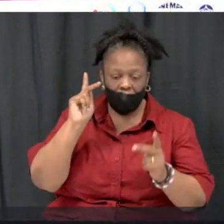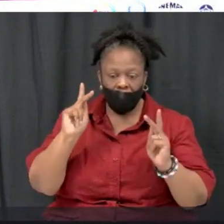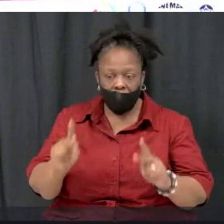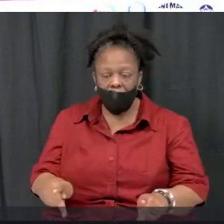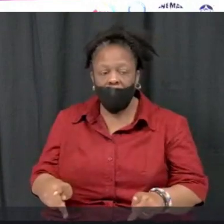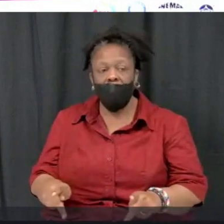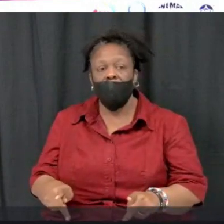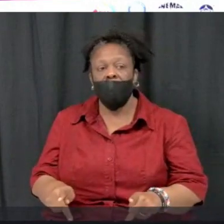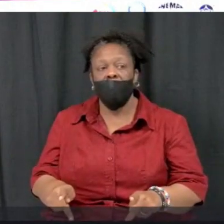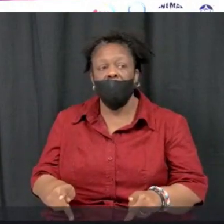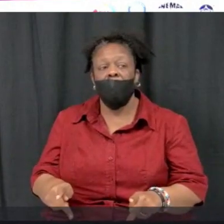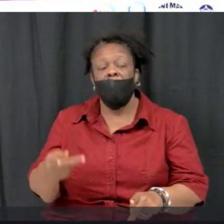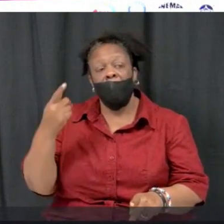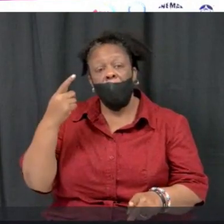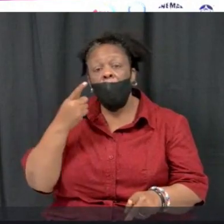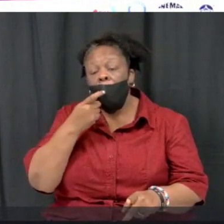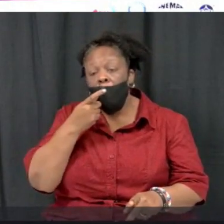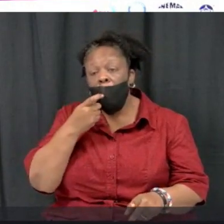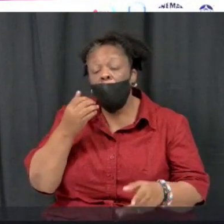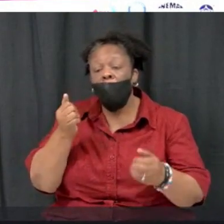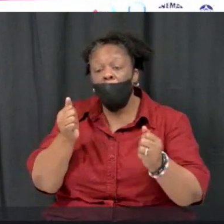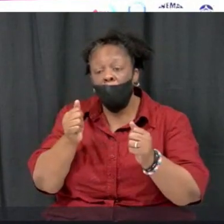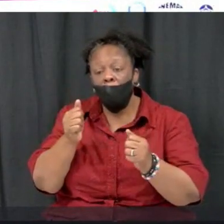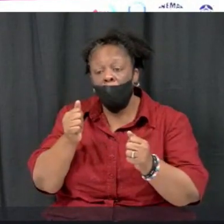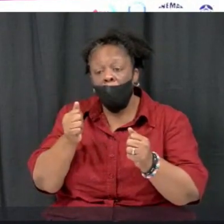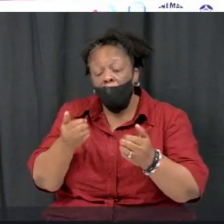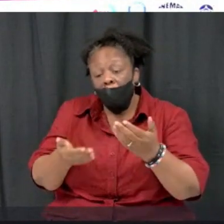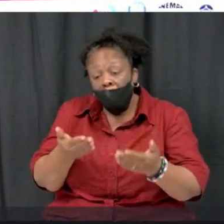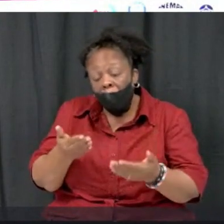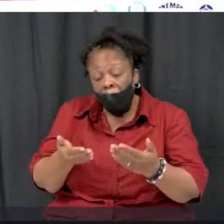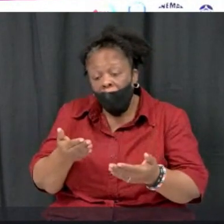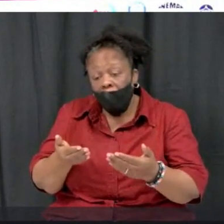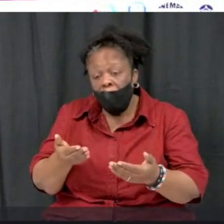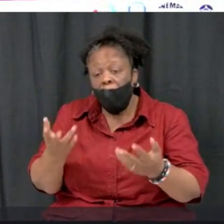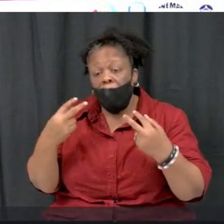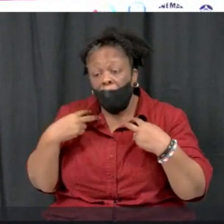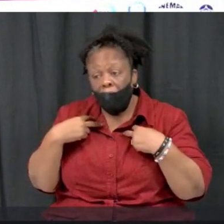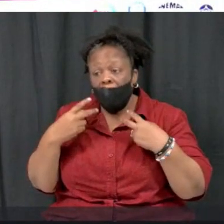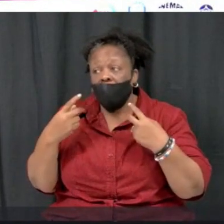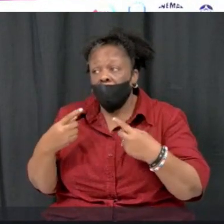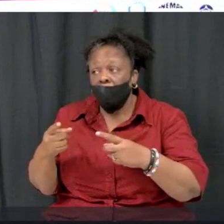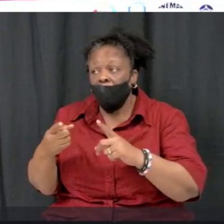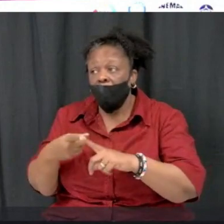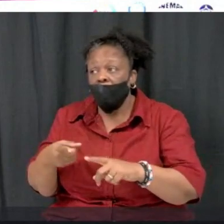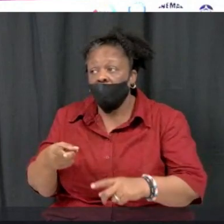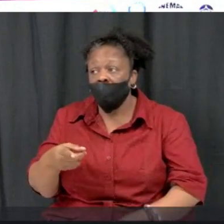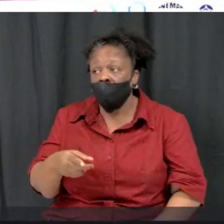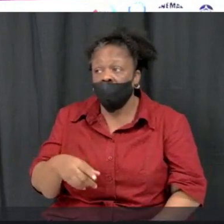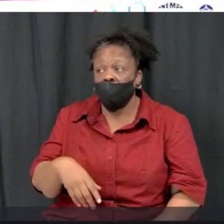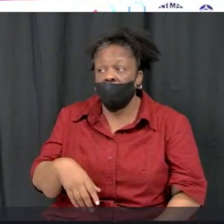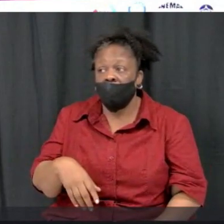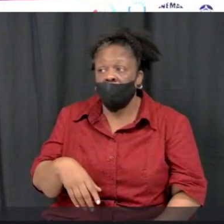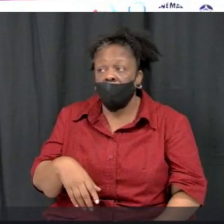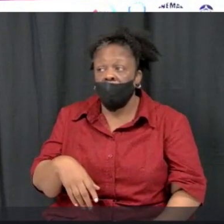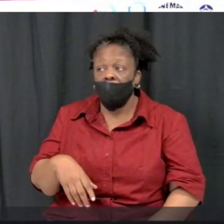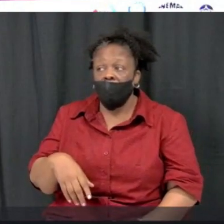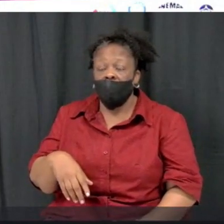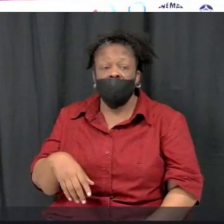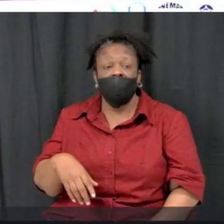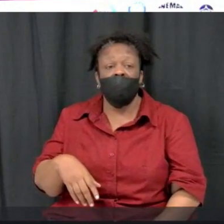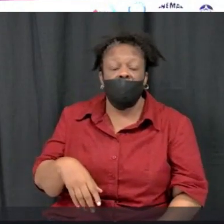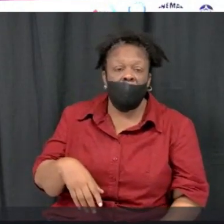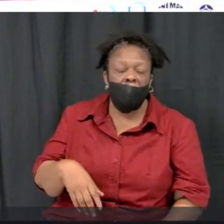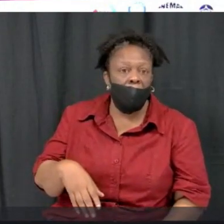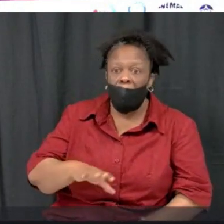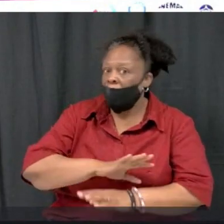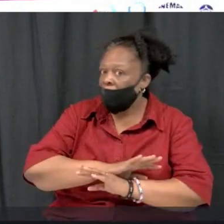an update recently. And I'd like to jump in here and just say that please do not listen to rumors, because I was fed the same text